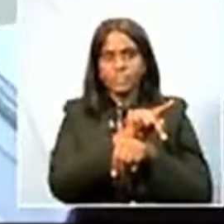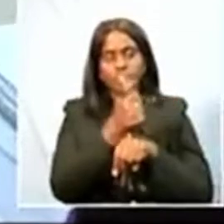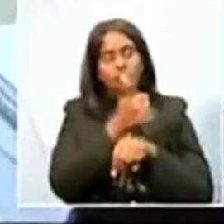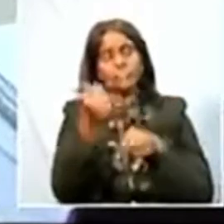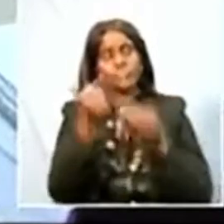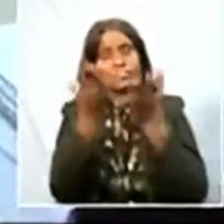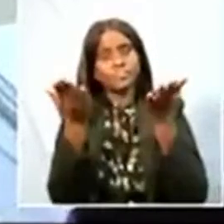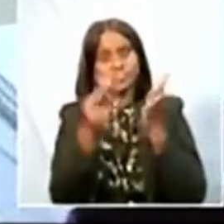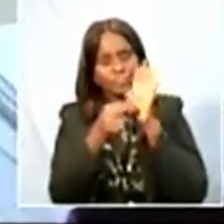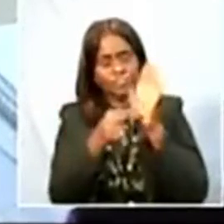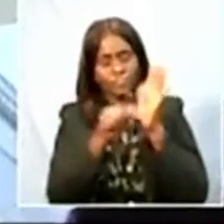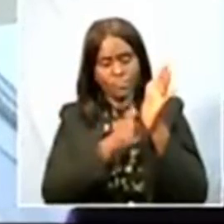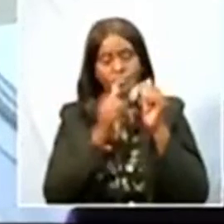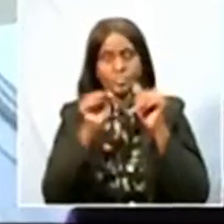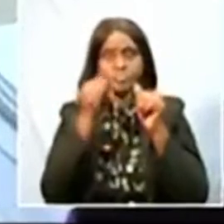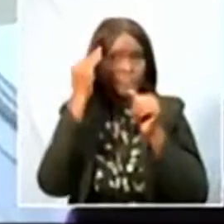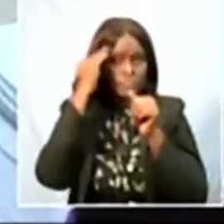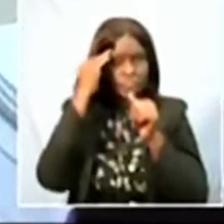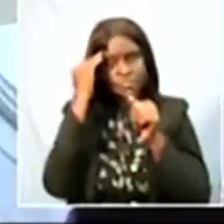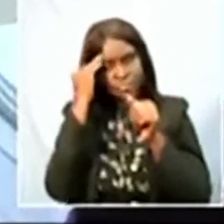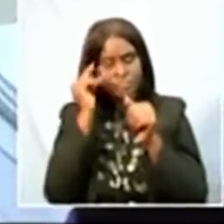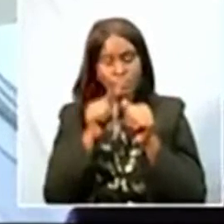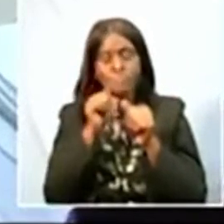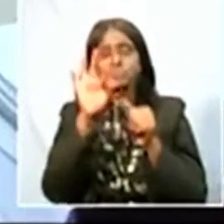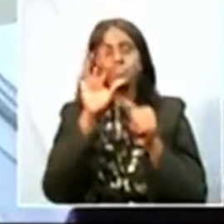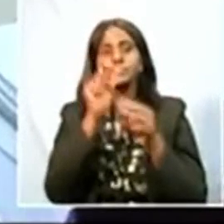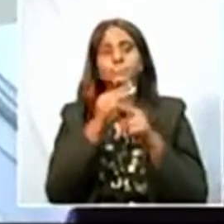Anywhere, so that we can appreciate the 9 projects.